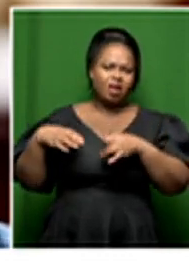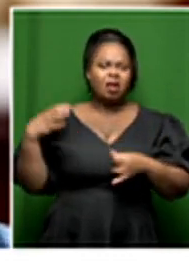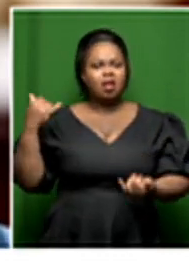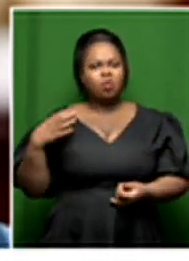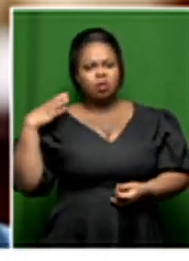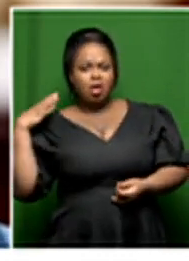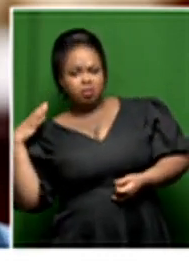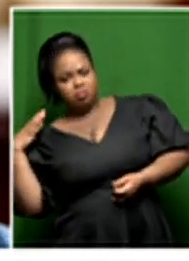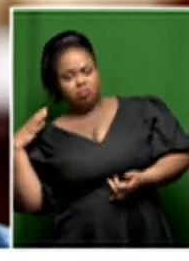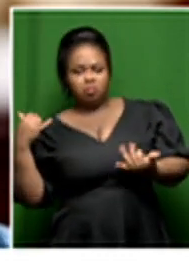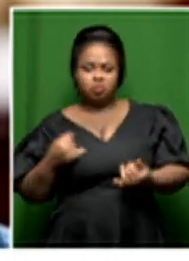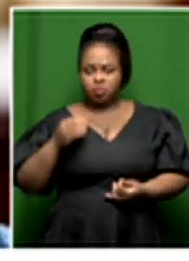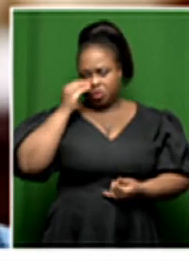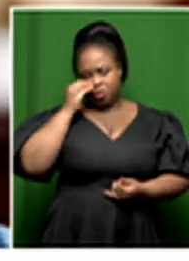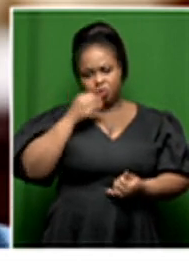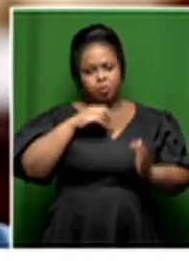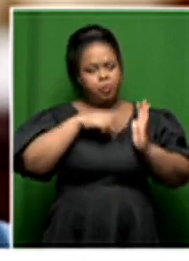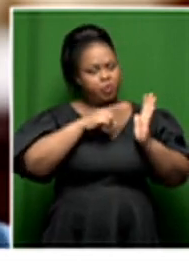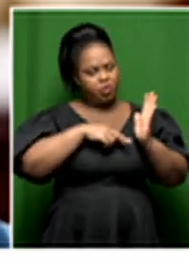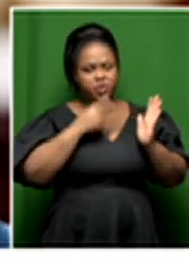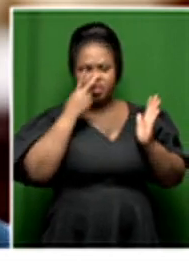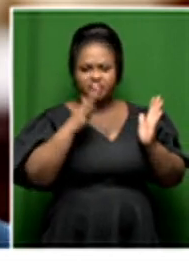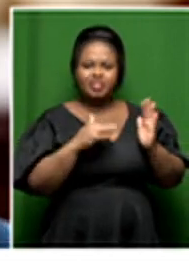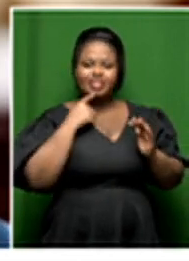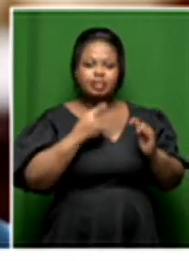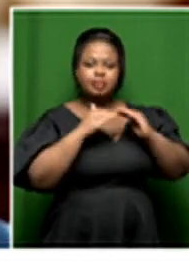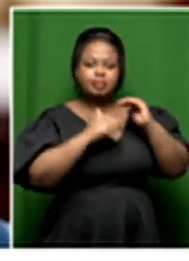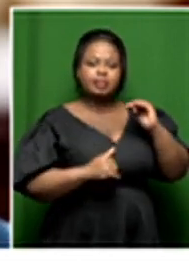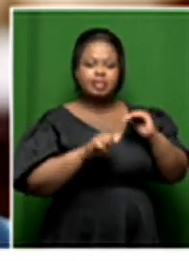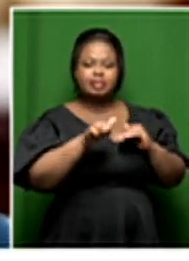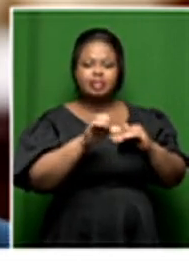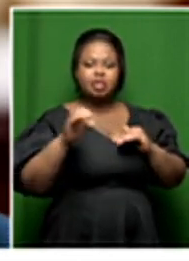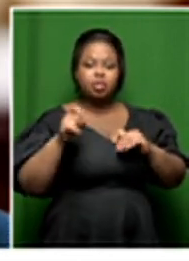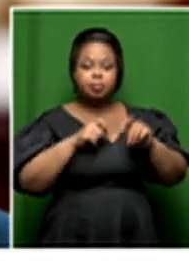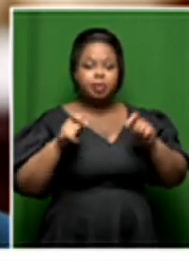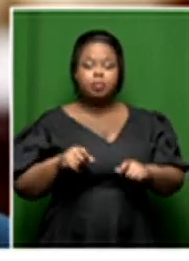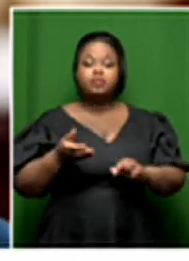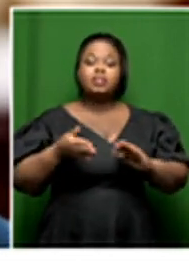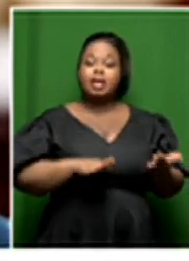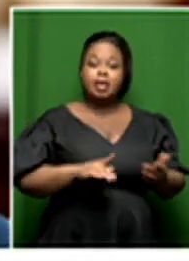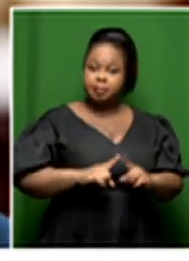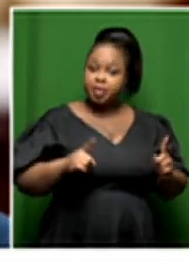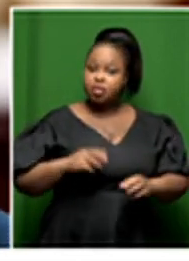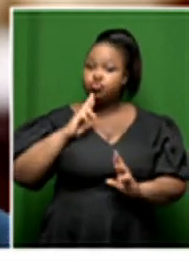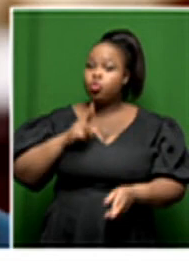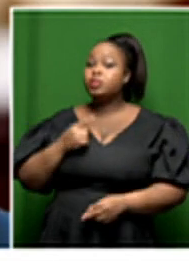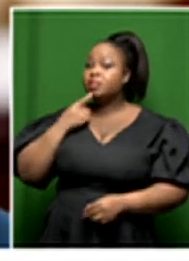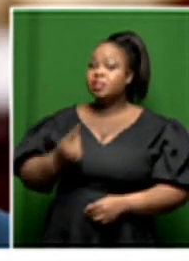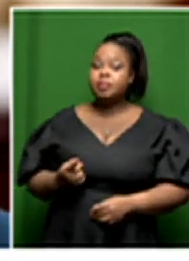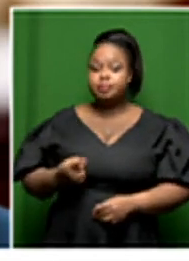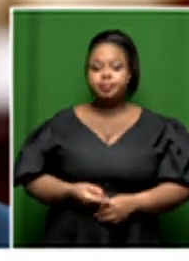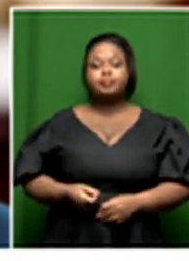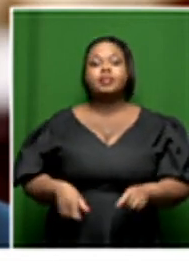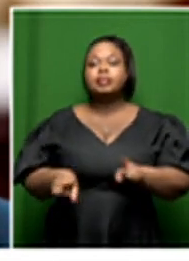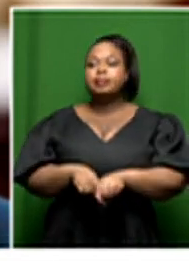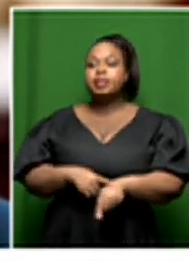overstretched. In your news article, you'd indicated that just under 600 people have died. We've received reports that people are dying